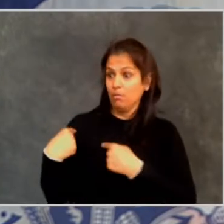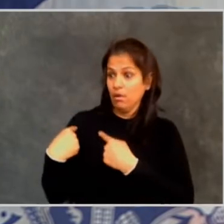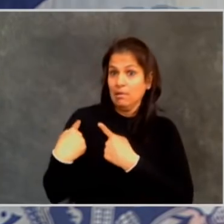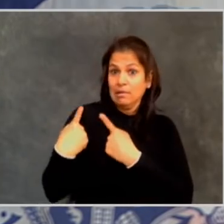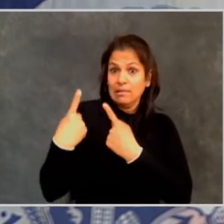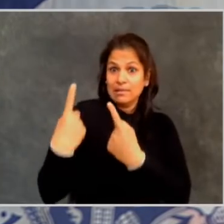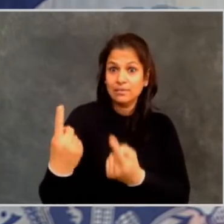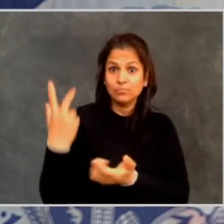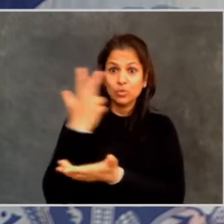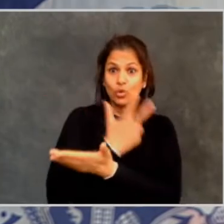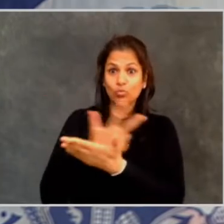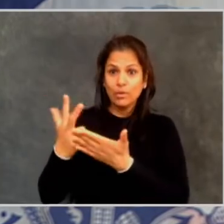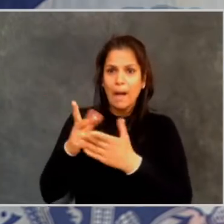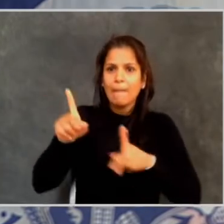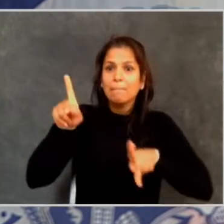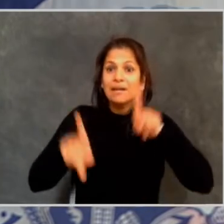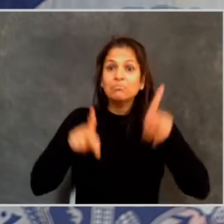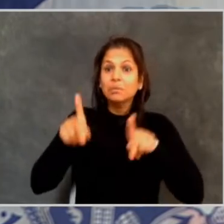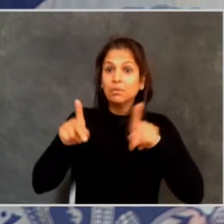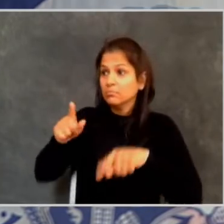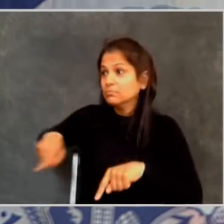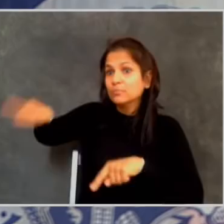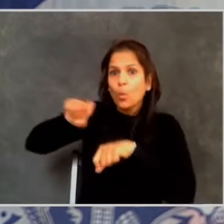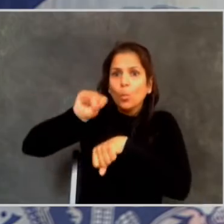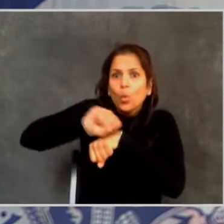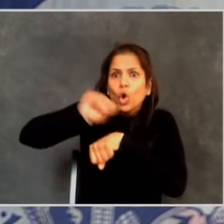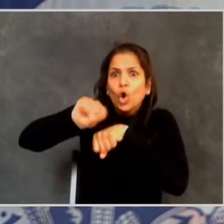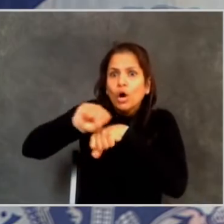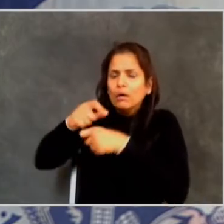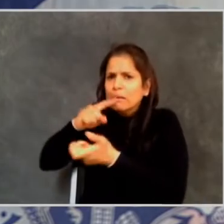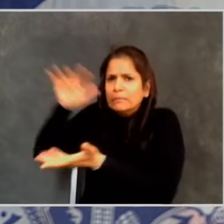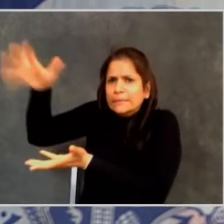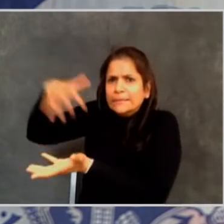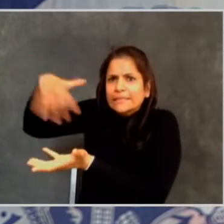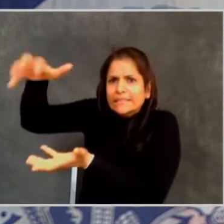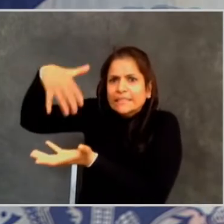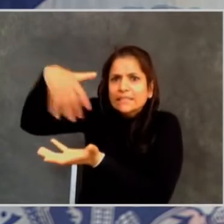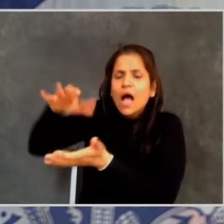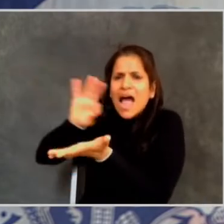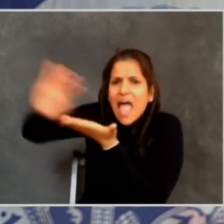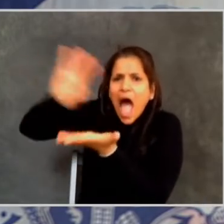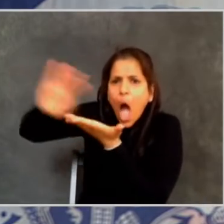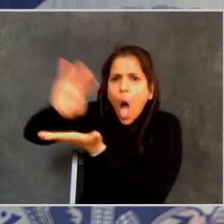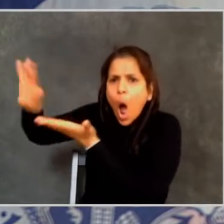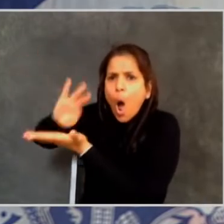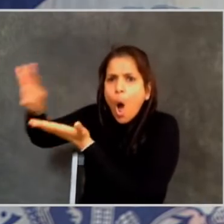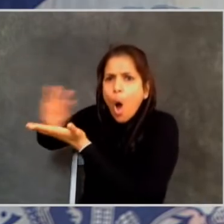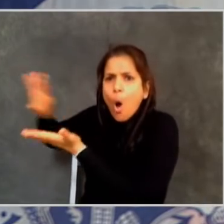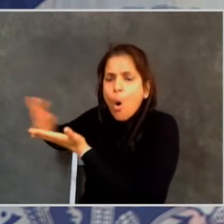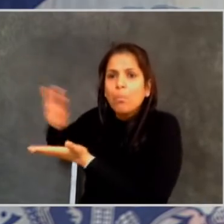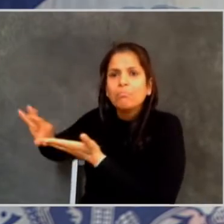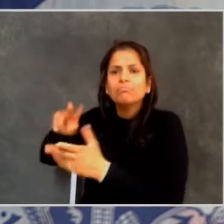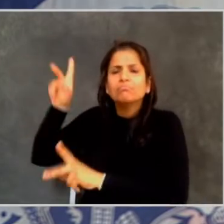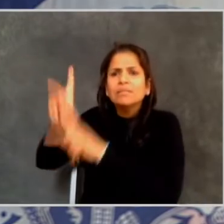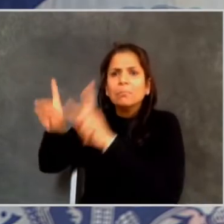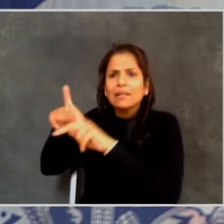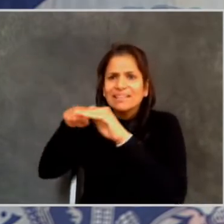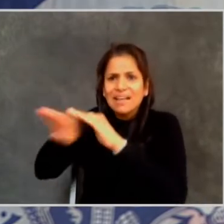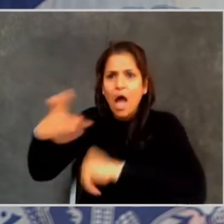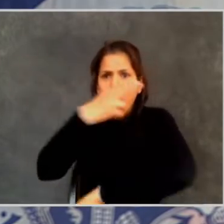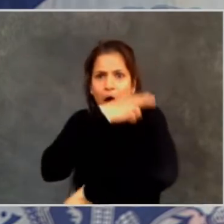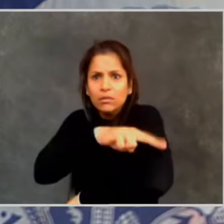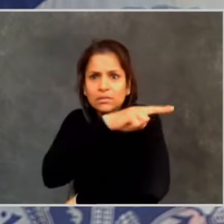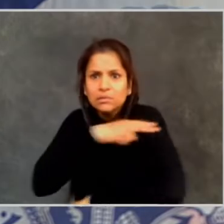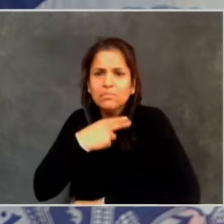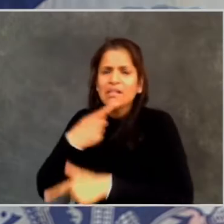or not based on enough data. So that is absolutely crucial. If we're